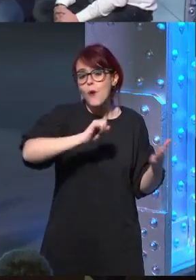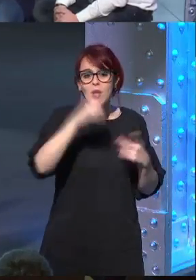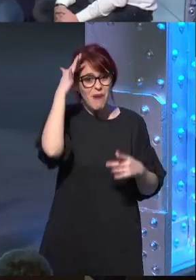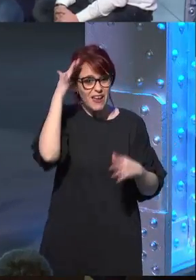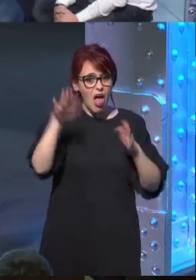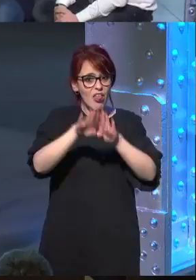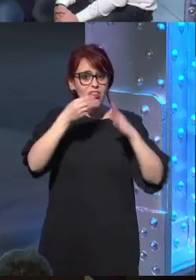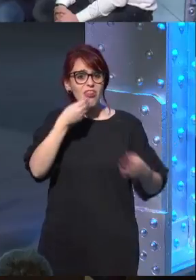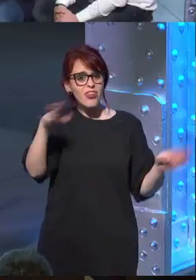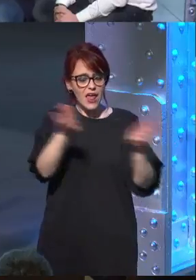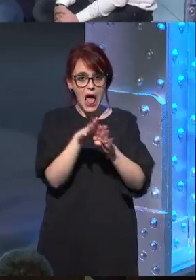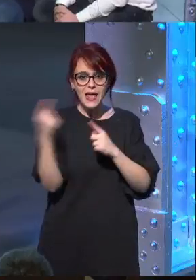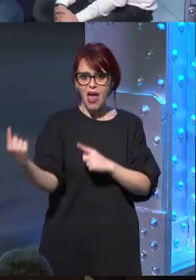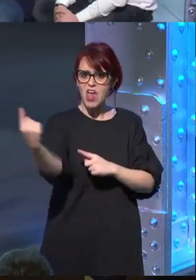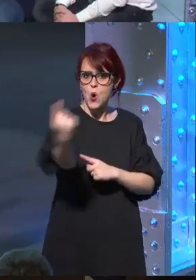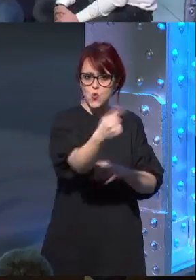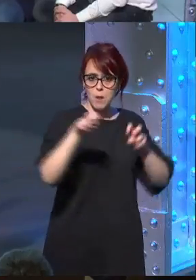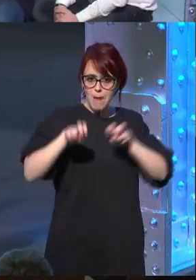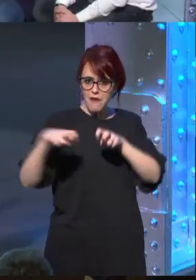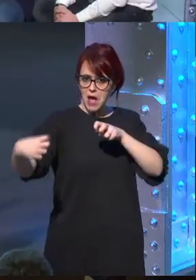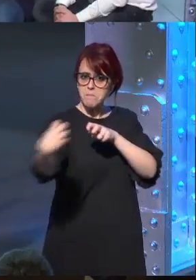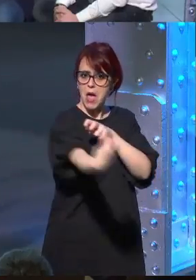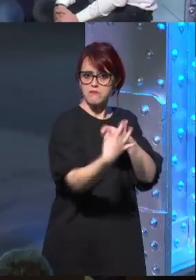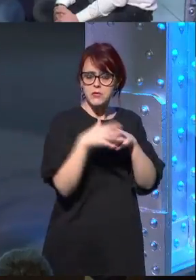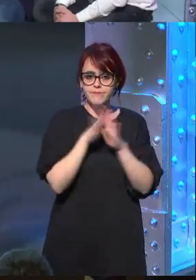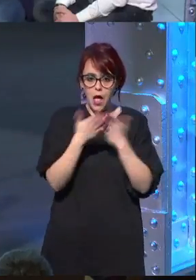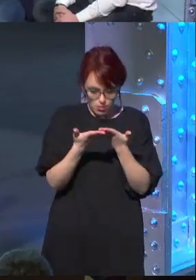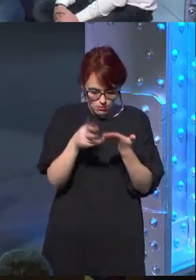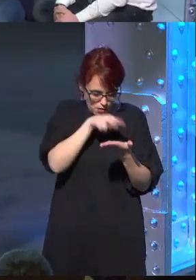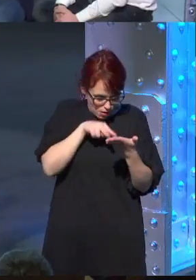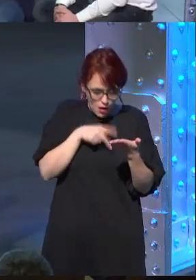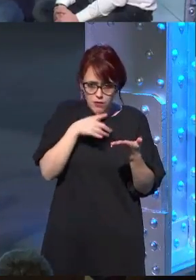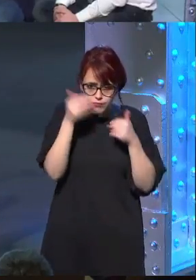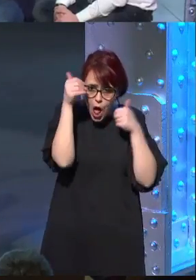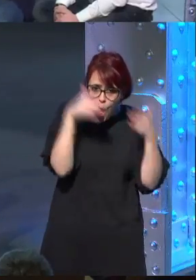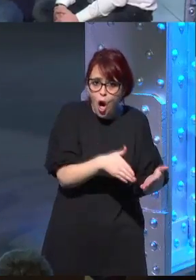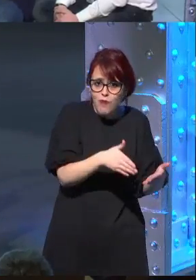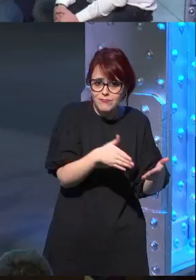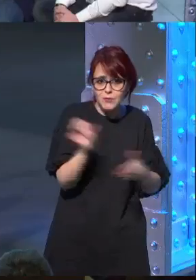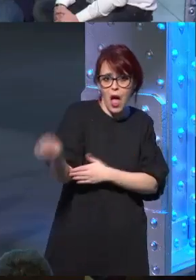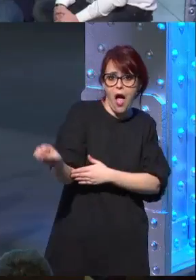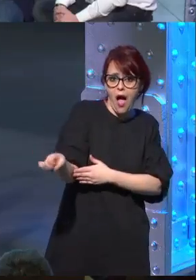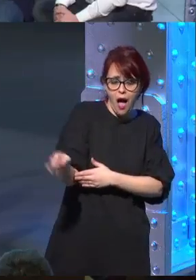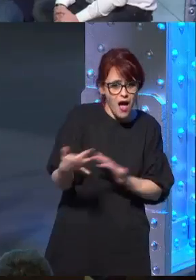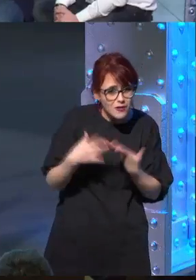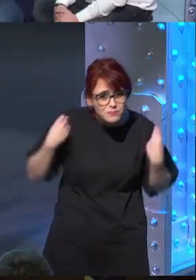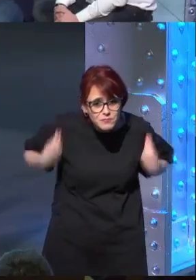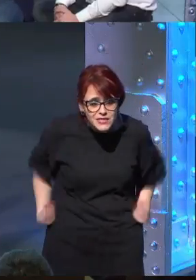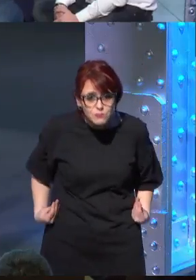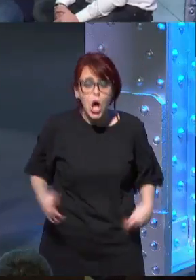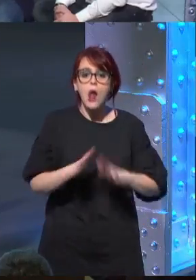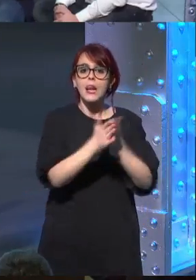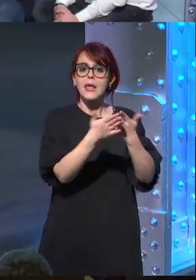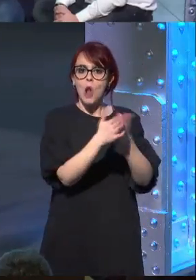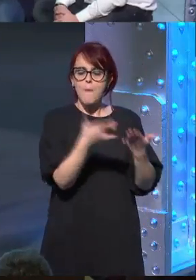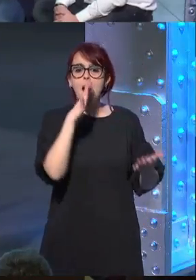looks like everything around the book is good, but imagine a dinner where everyone is reading his own book or her own